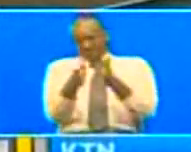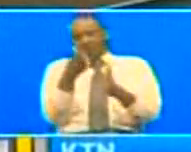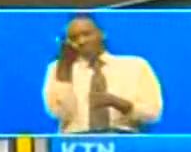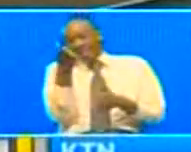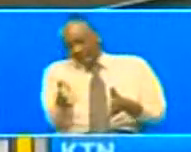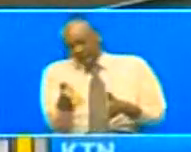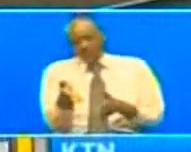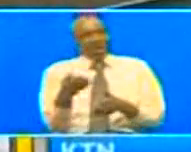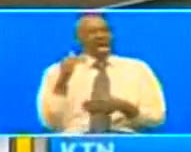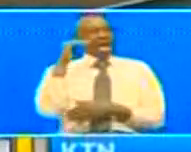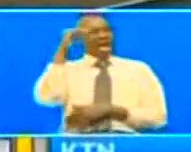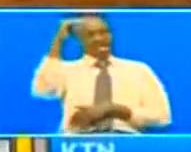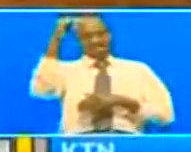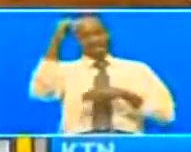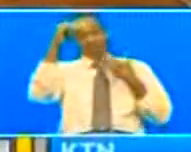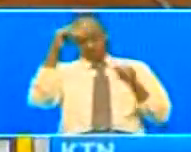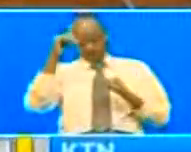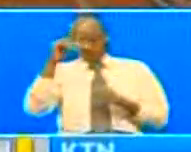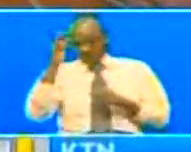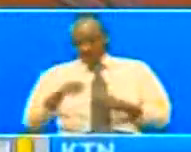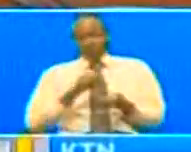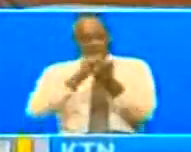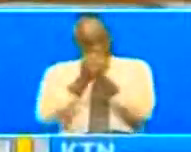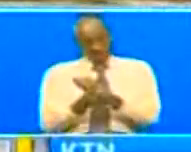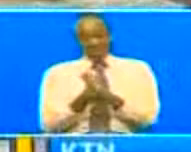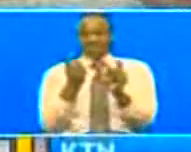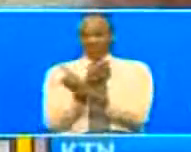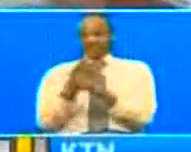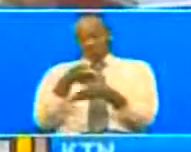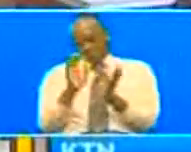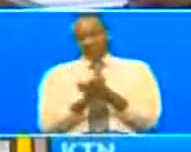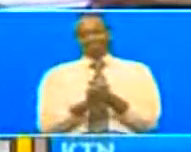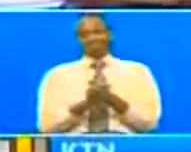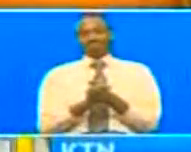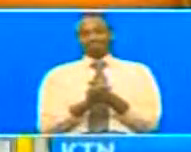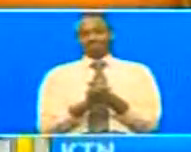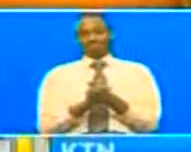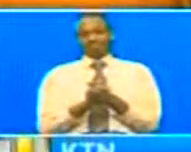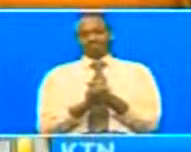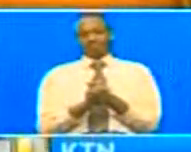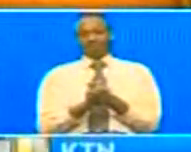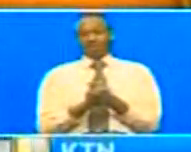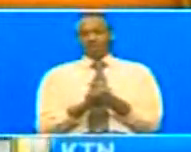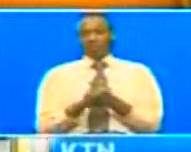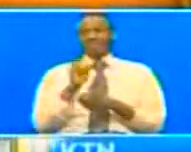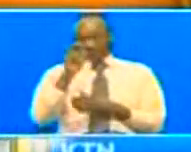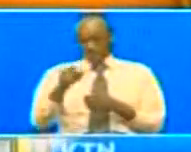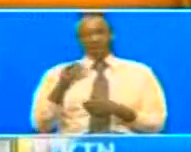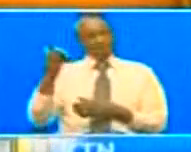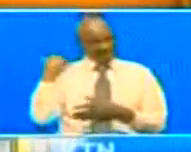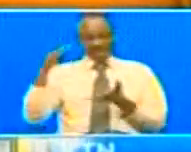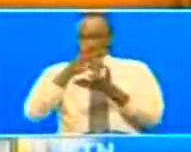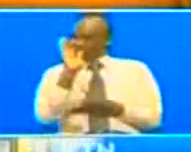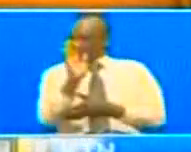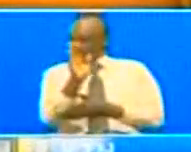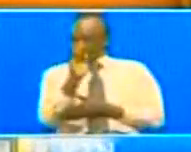his successor expected to consolidate changes in the banking sector rather than introduce radical reforms. It would be good to see that their backgrounds would actually help